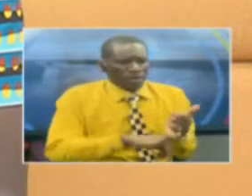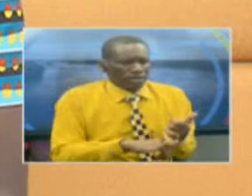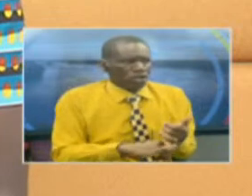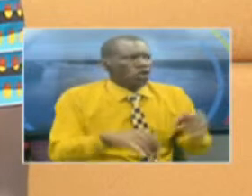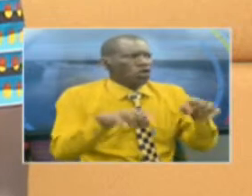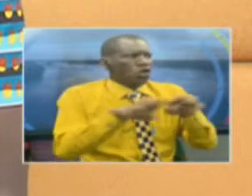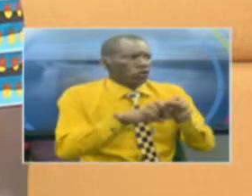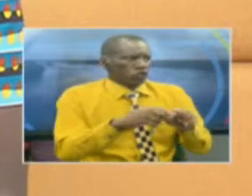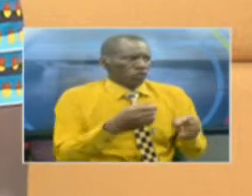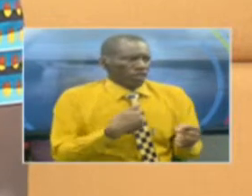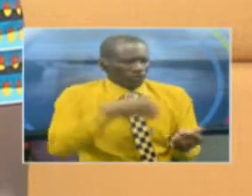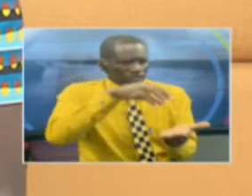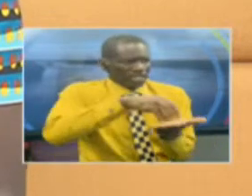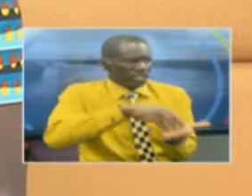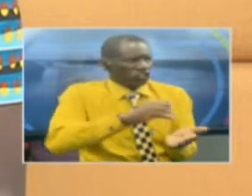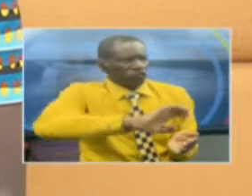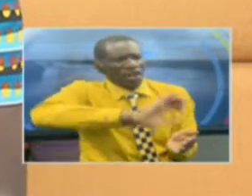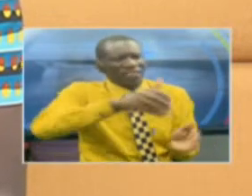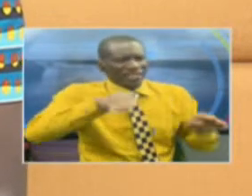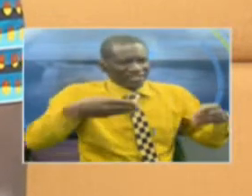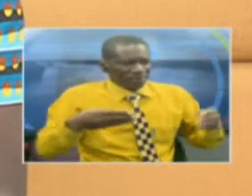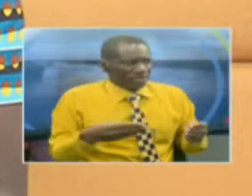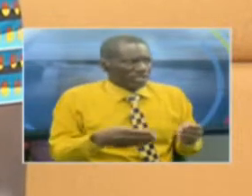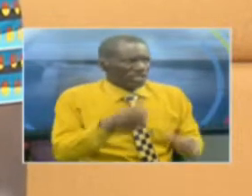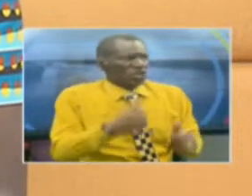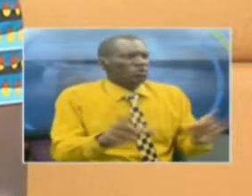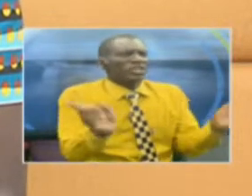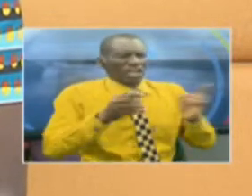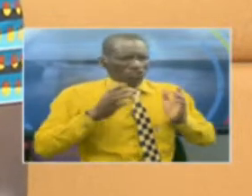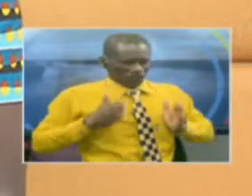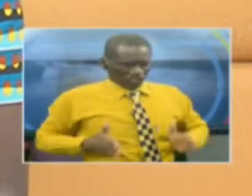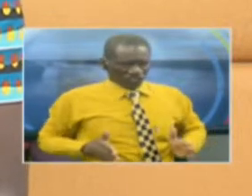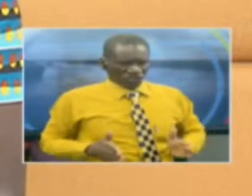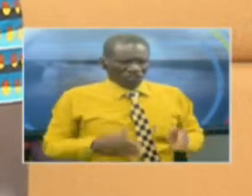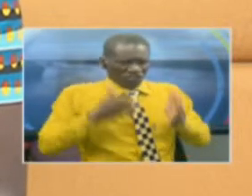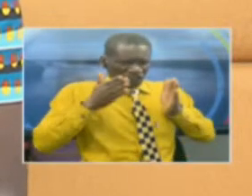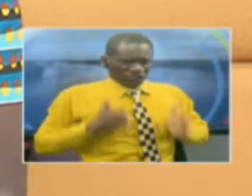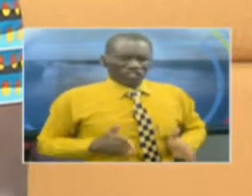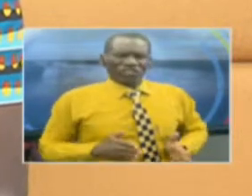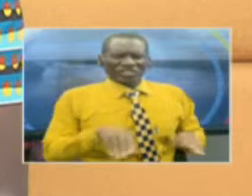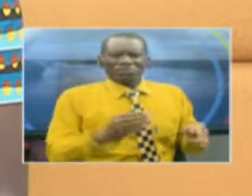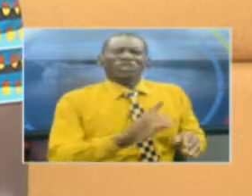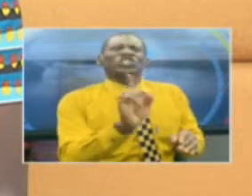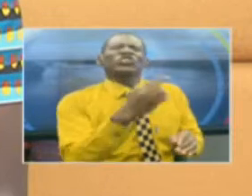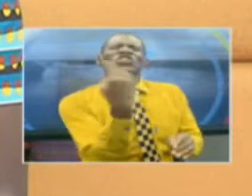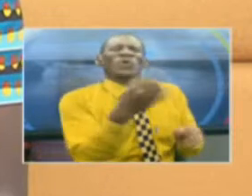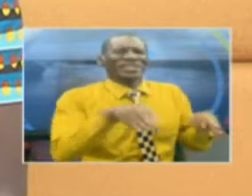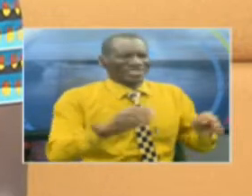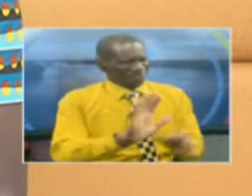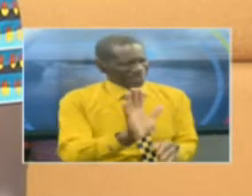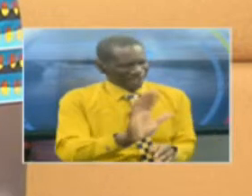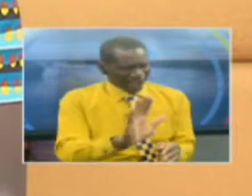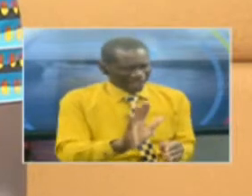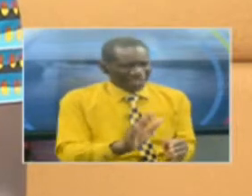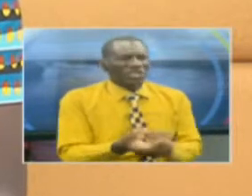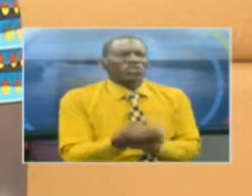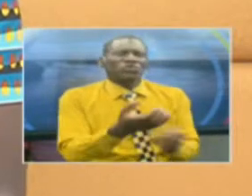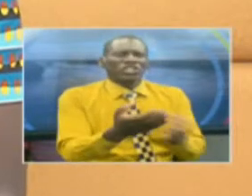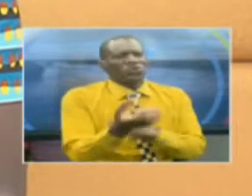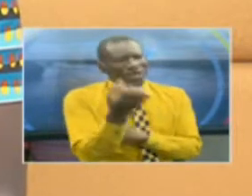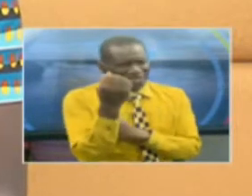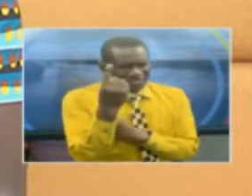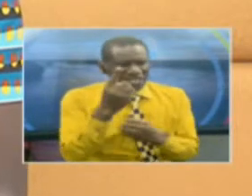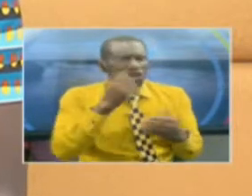also the case of other disabilities that are not physical, because physical is not the only one. It's just understanding what nature